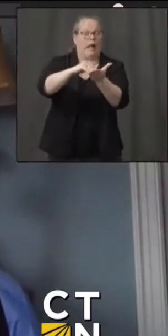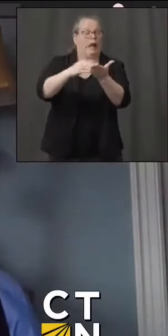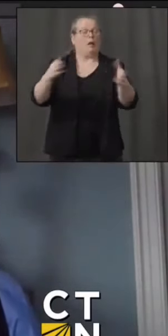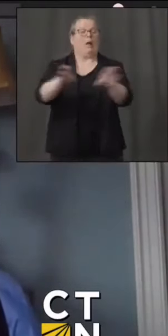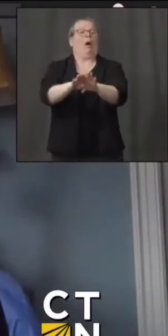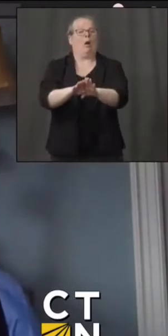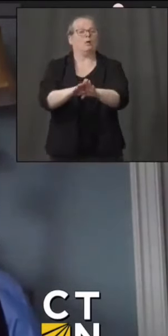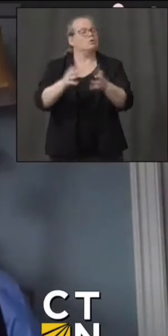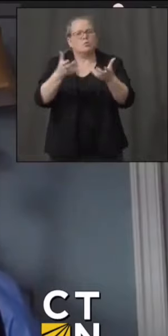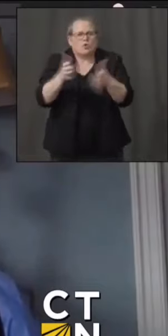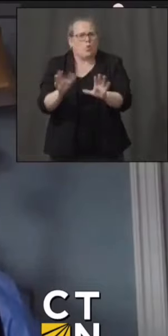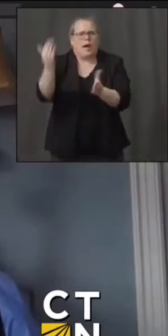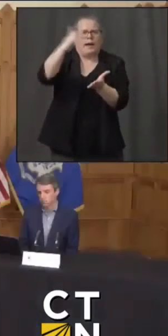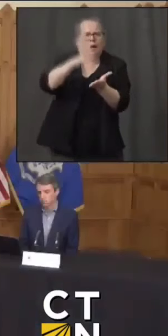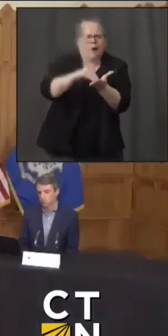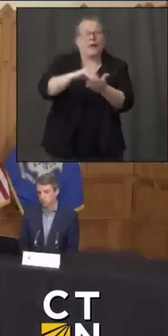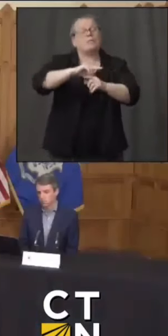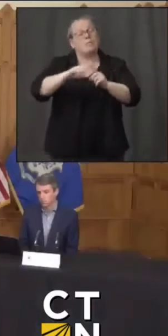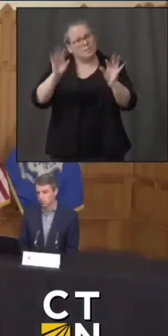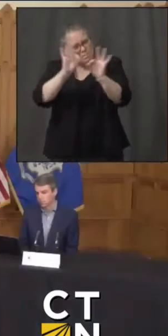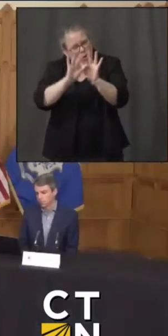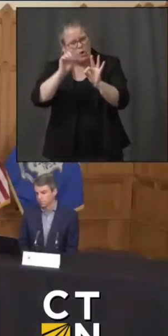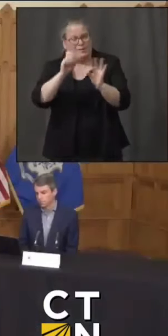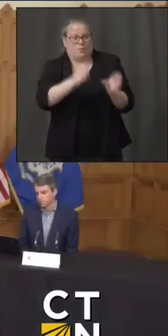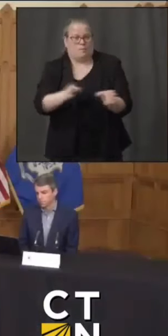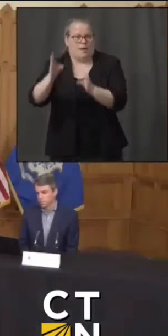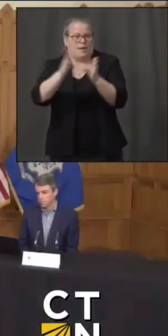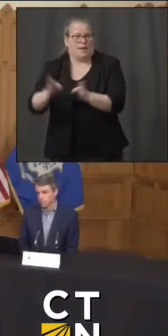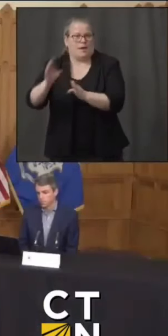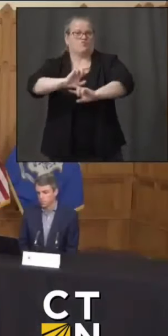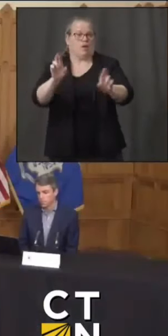next to CT News Junkie.